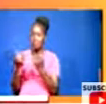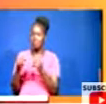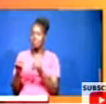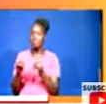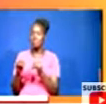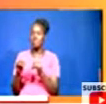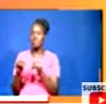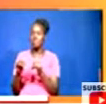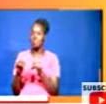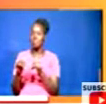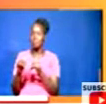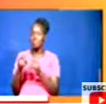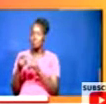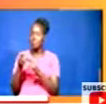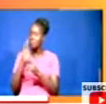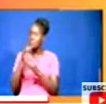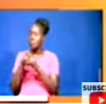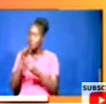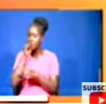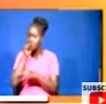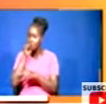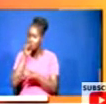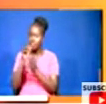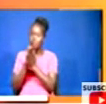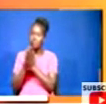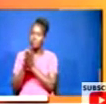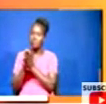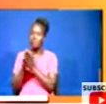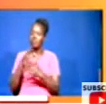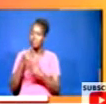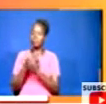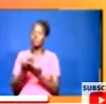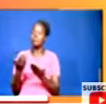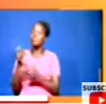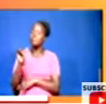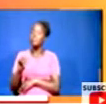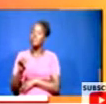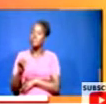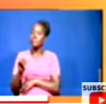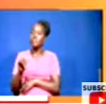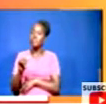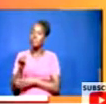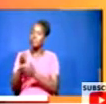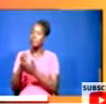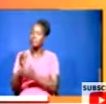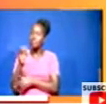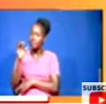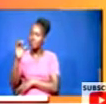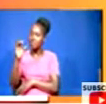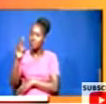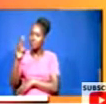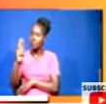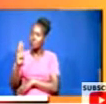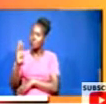borrow from Fuliza. Yeah. And one very interesting thing is that the credit reference bureaus were not just affecting